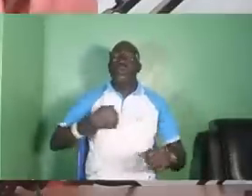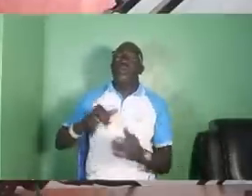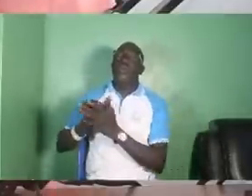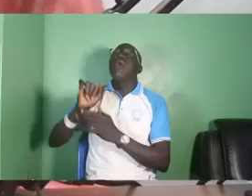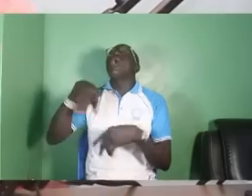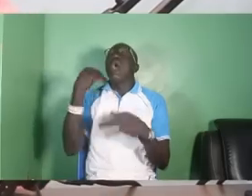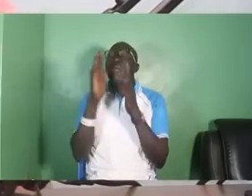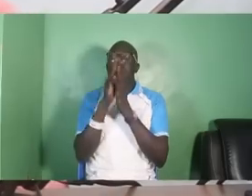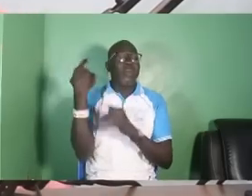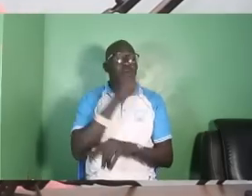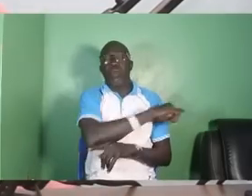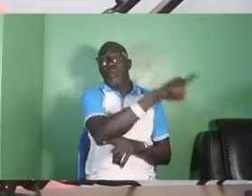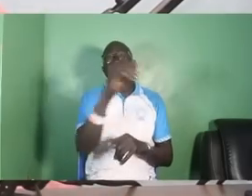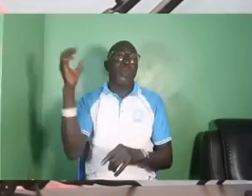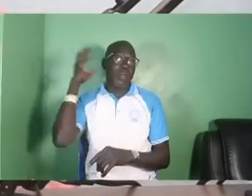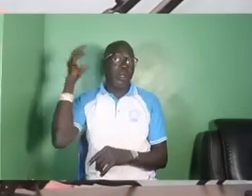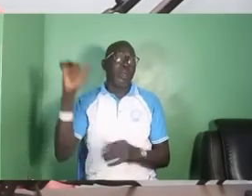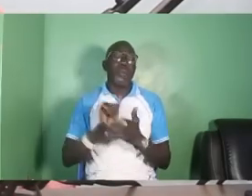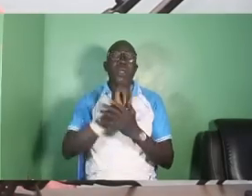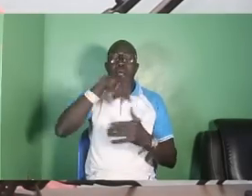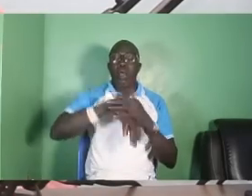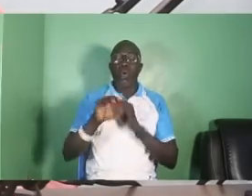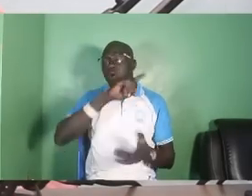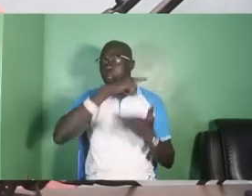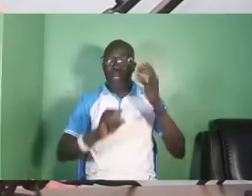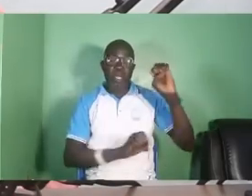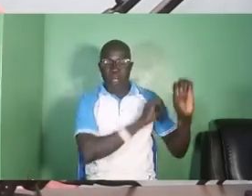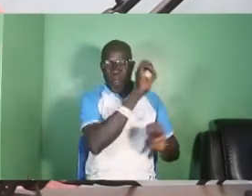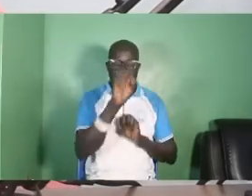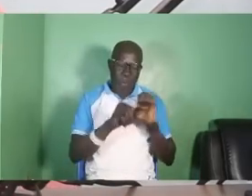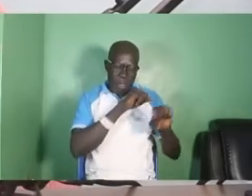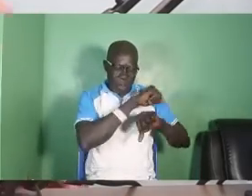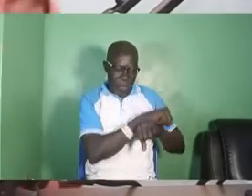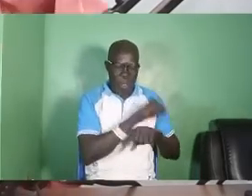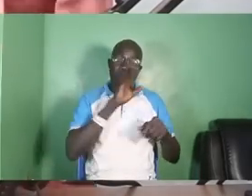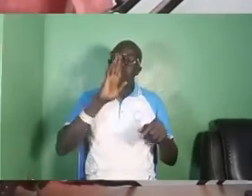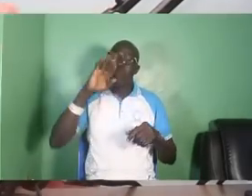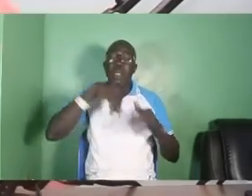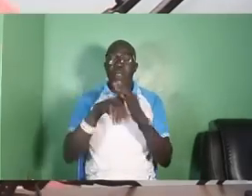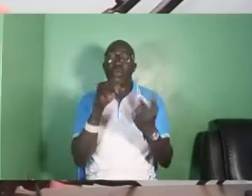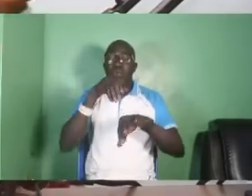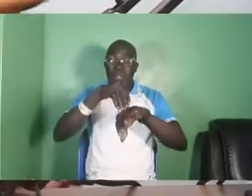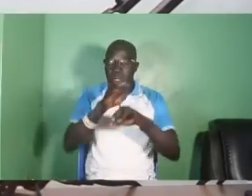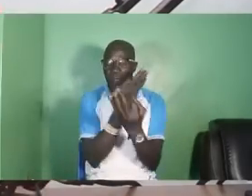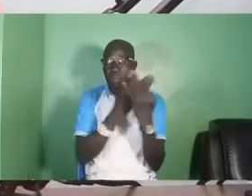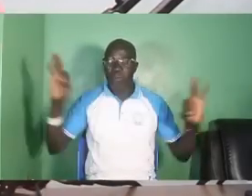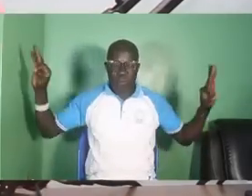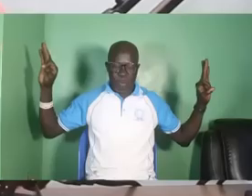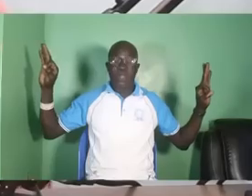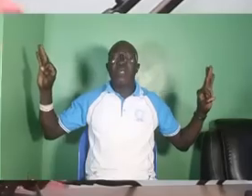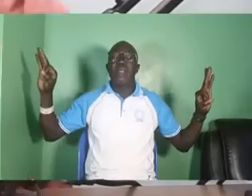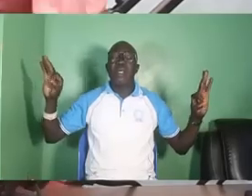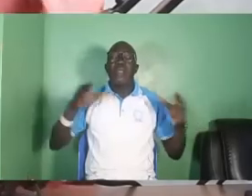support. I pray for every my listener. No need for keep it. The captivity that's made. I do a shit. That deliver.